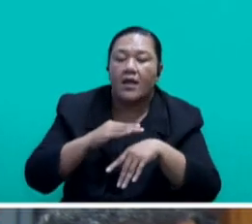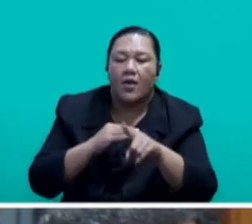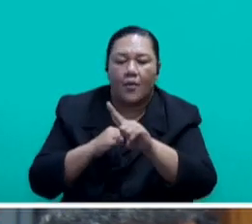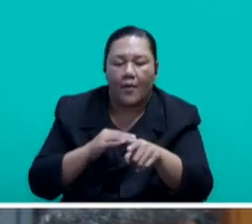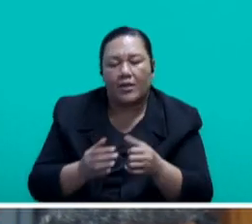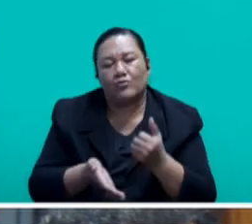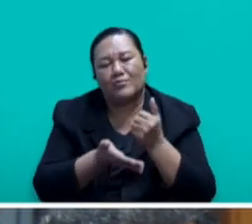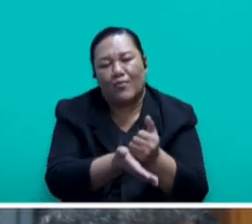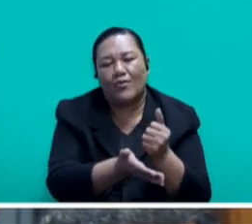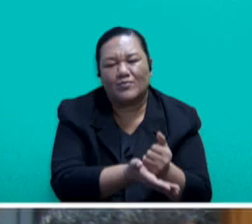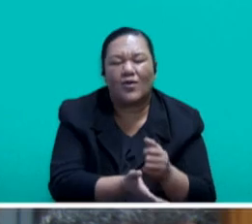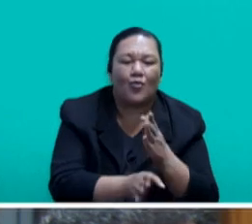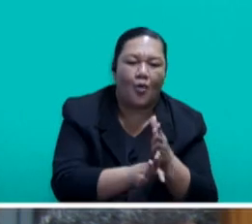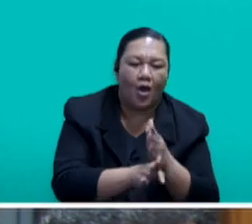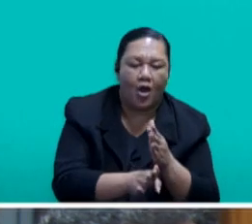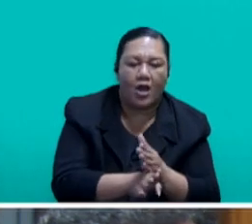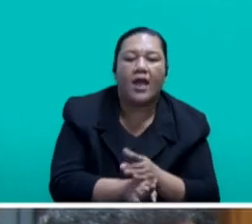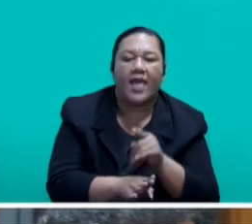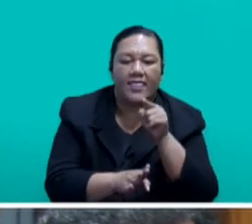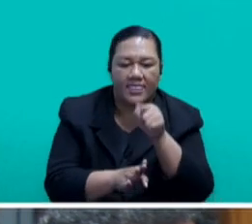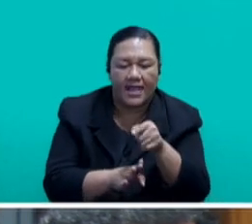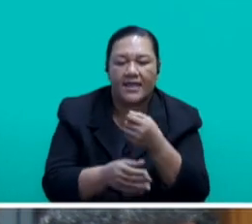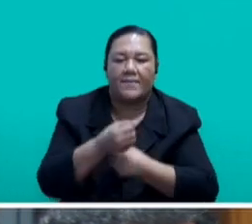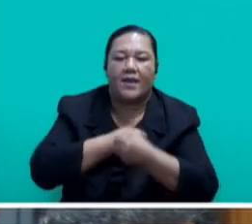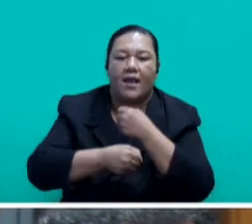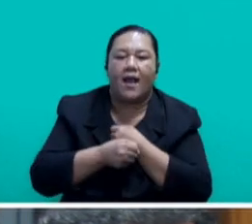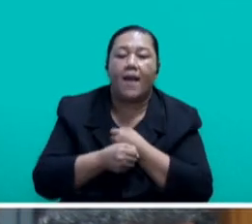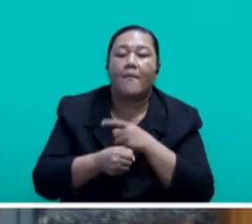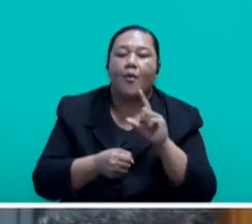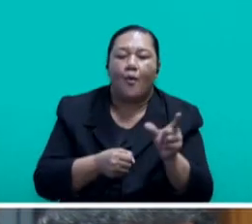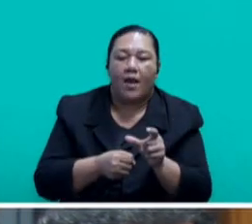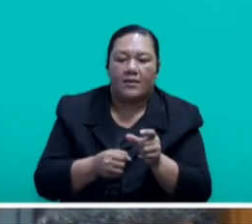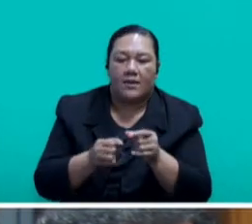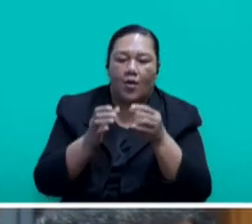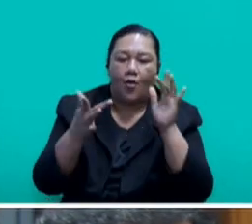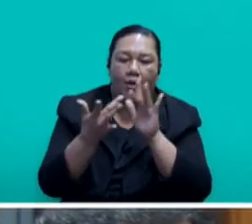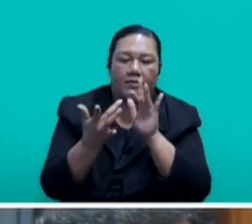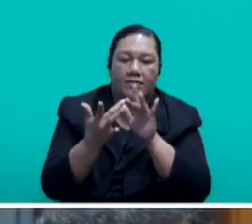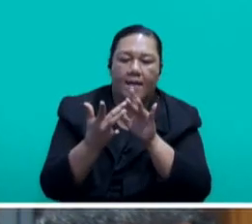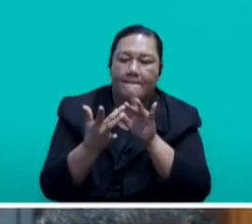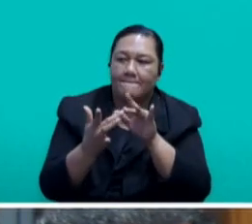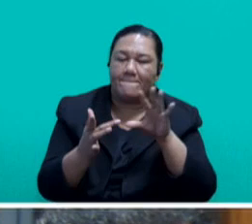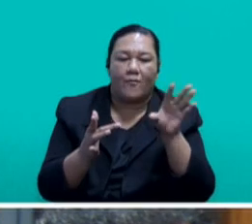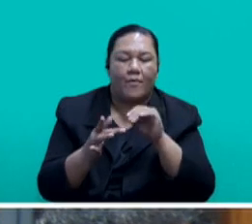being the coordinating arm of government in the various communities they serve in.